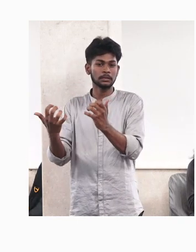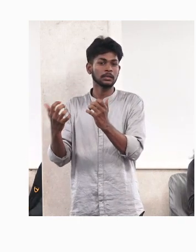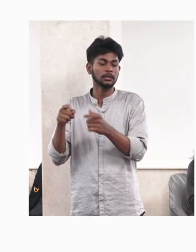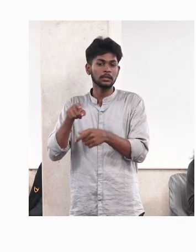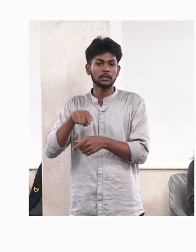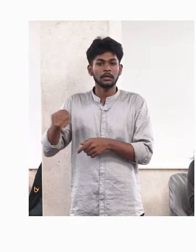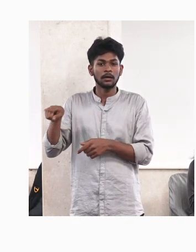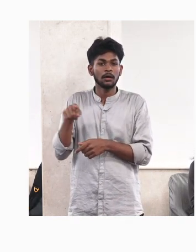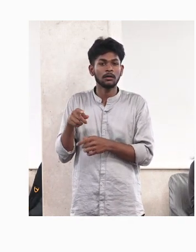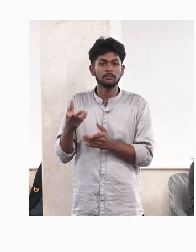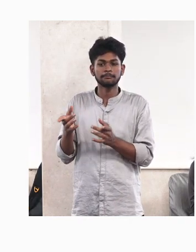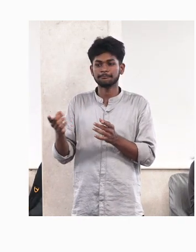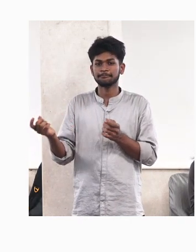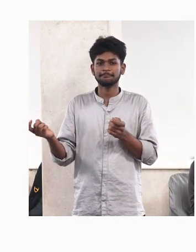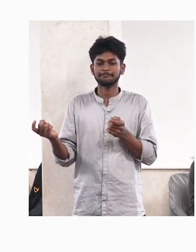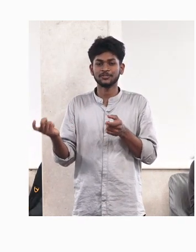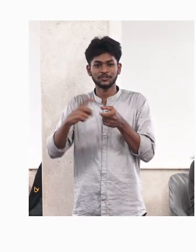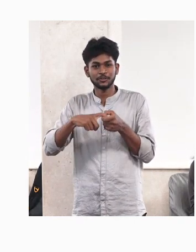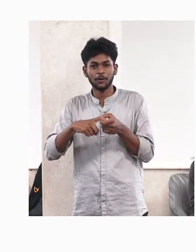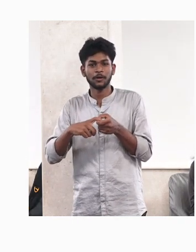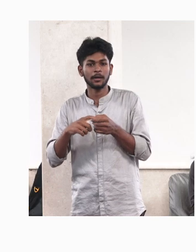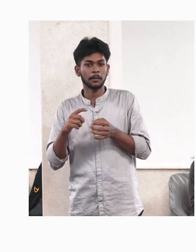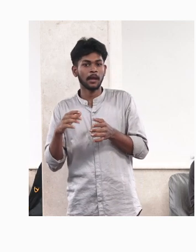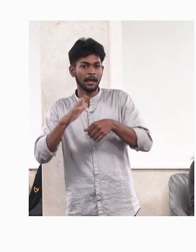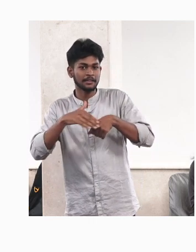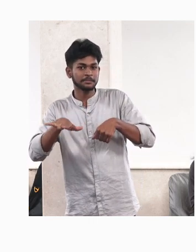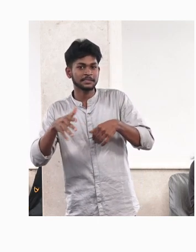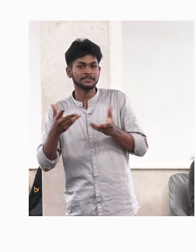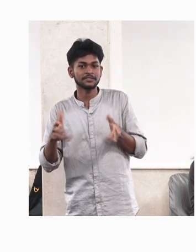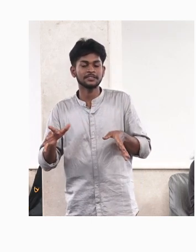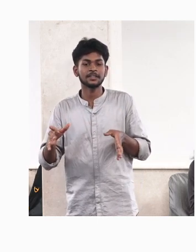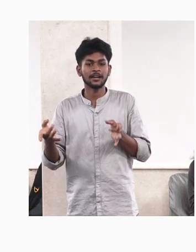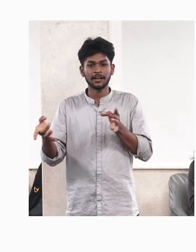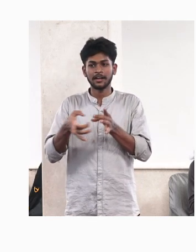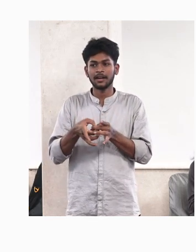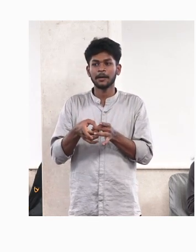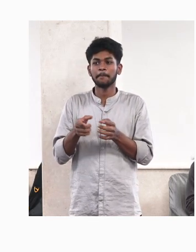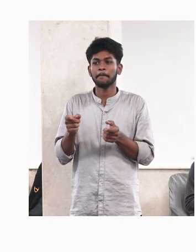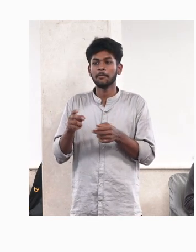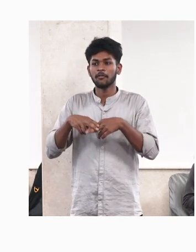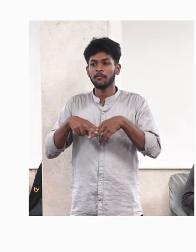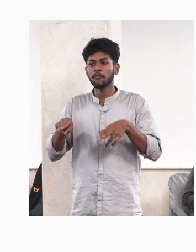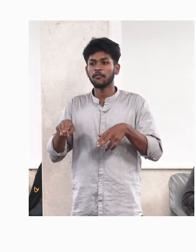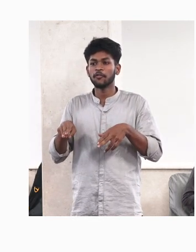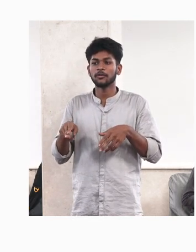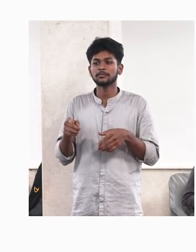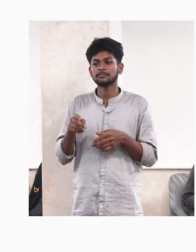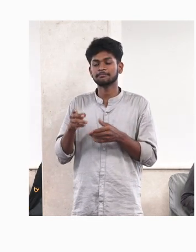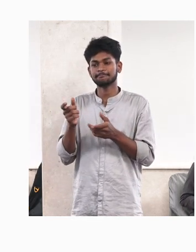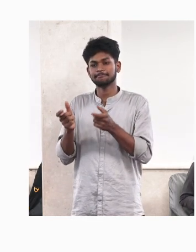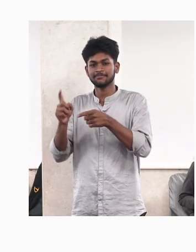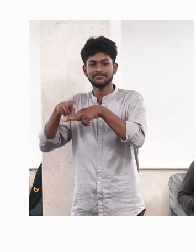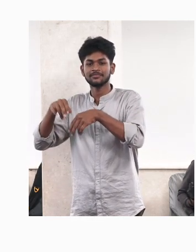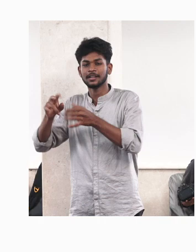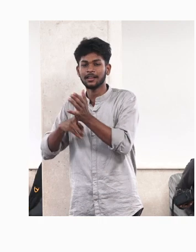that get in touch with the service are recovered. 84% turn to a full employment. Of course, in Finland